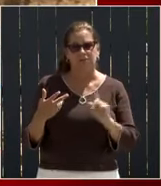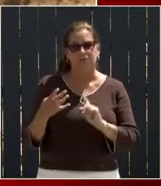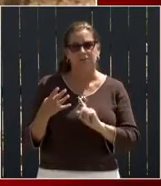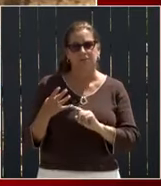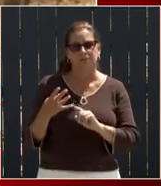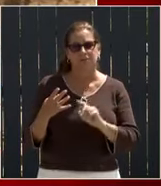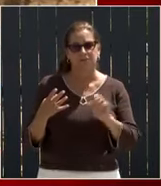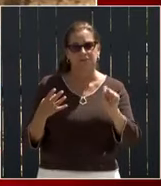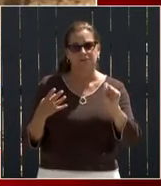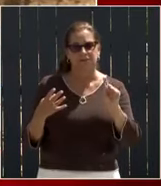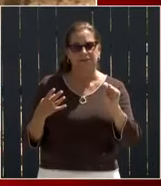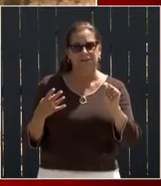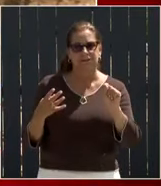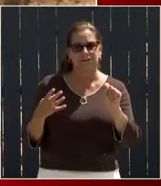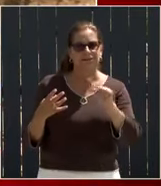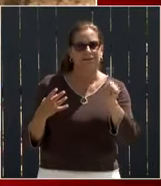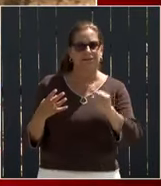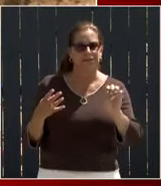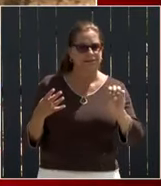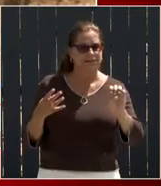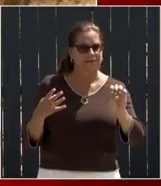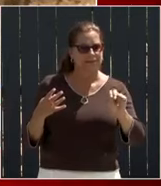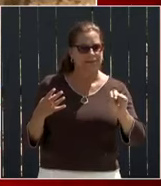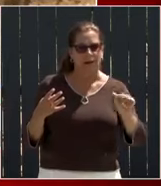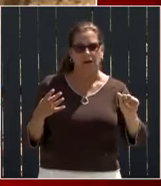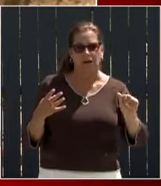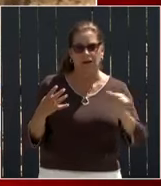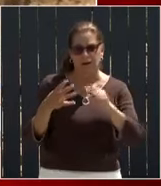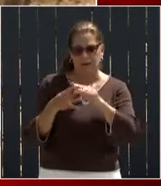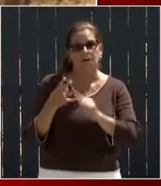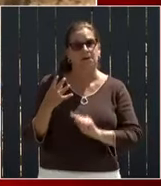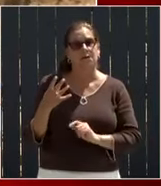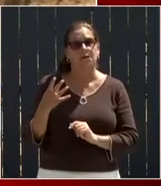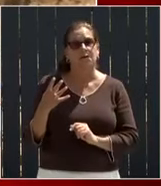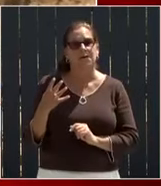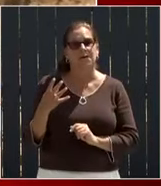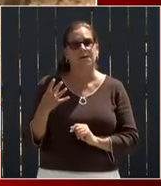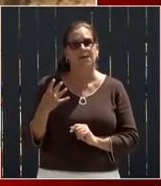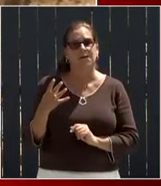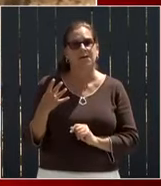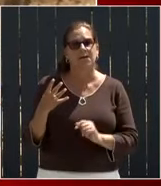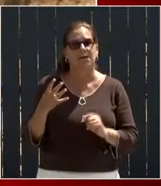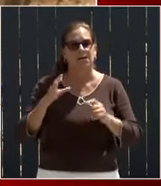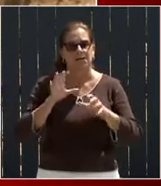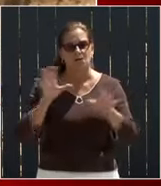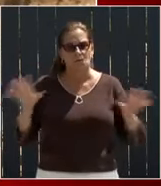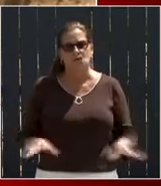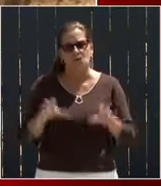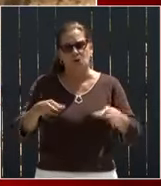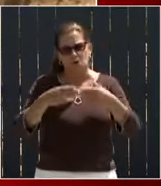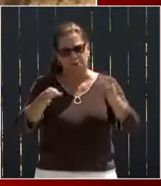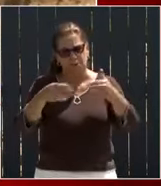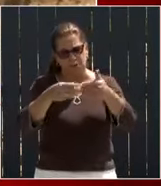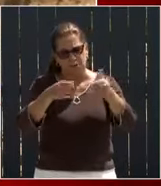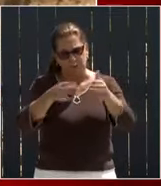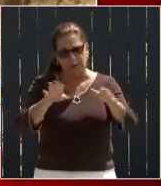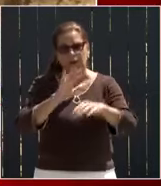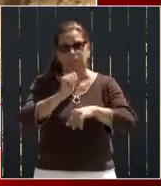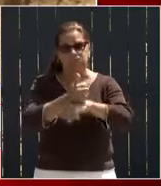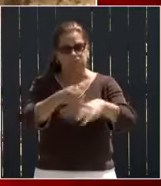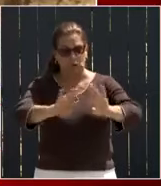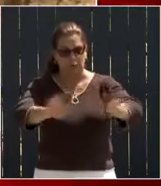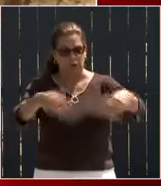I am the commissioner now, but it was through their advocacy and hard work that this project was able to develop. As this project continues, I